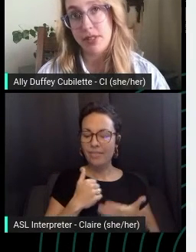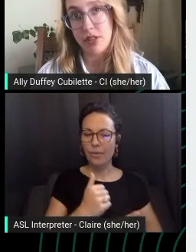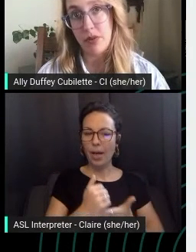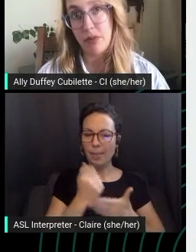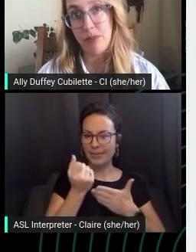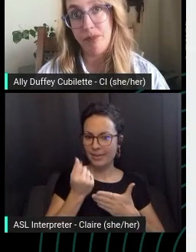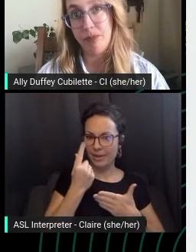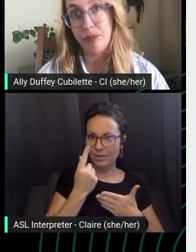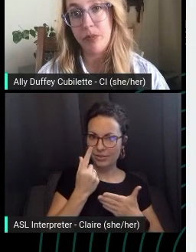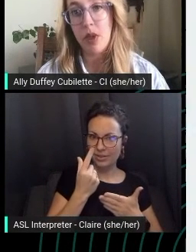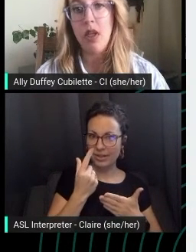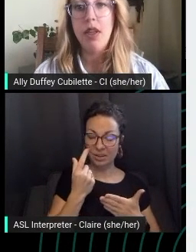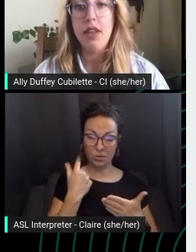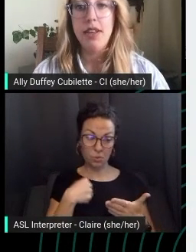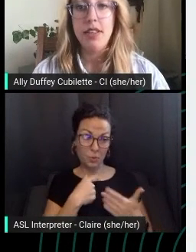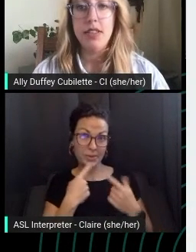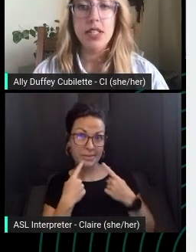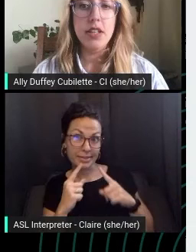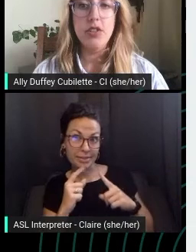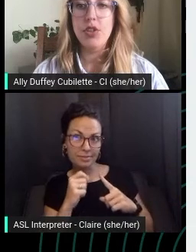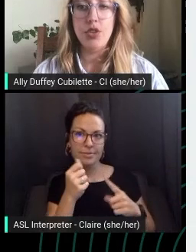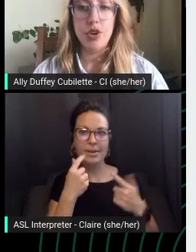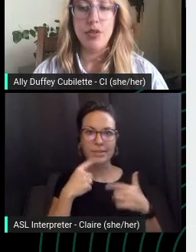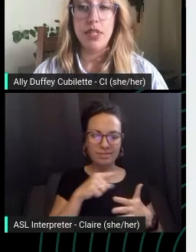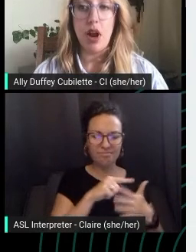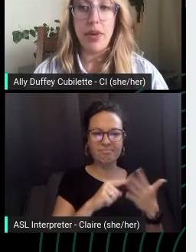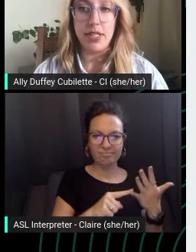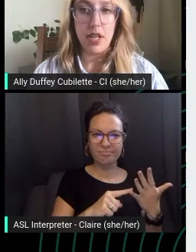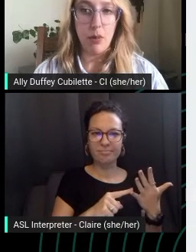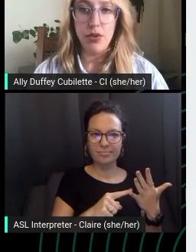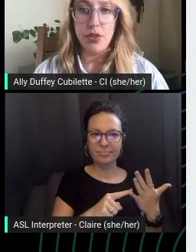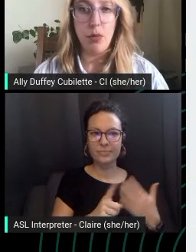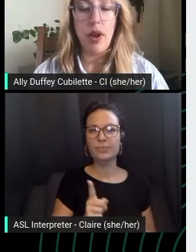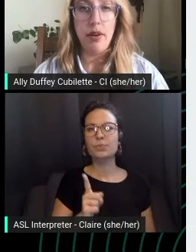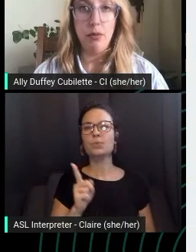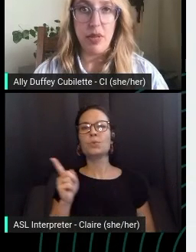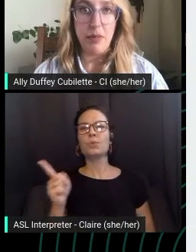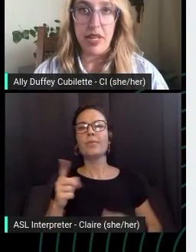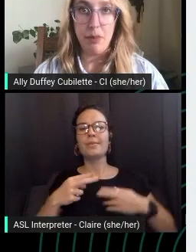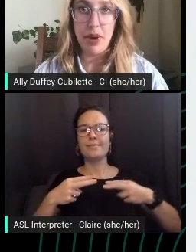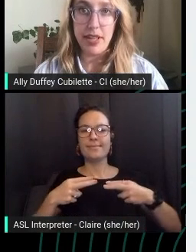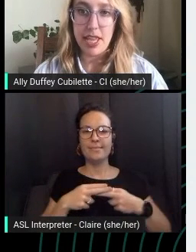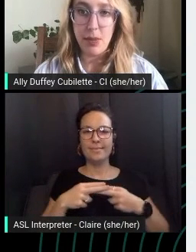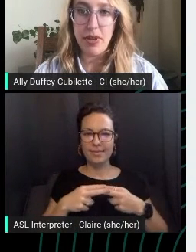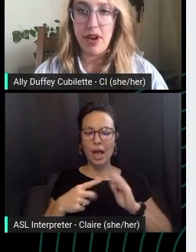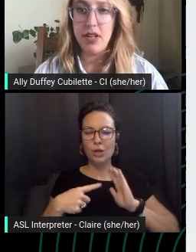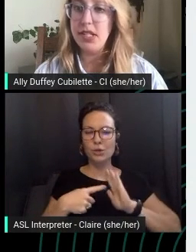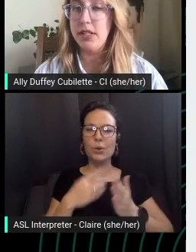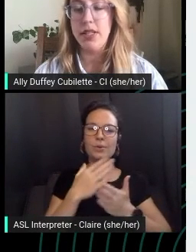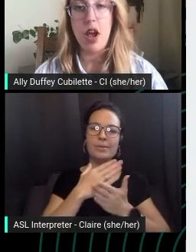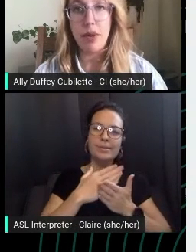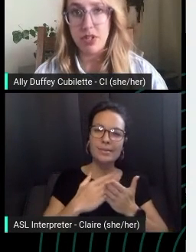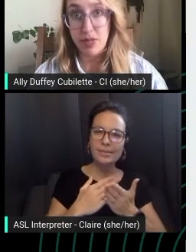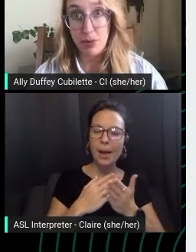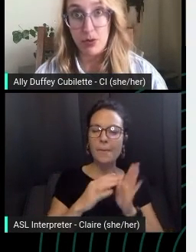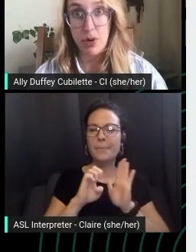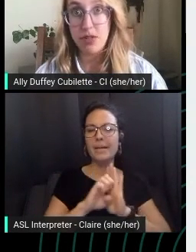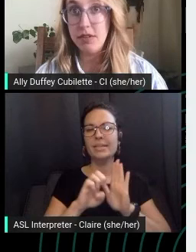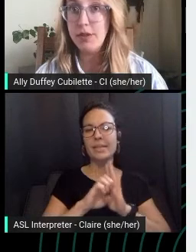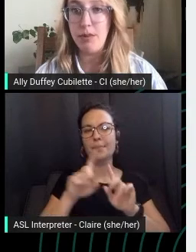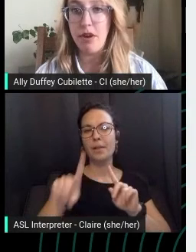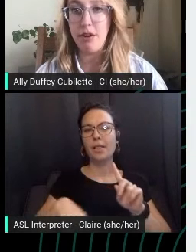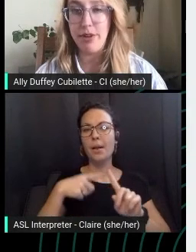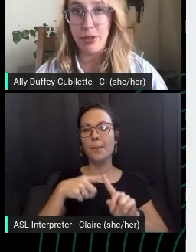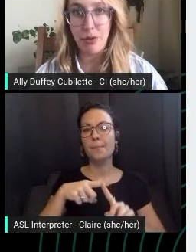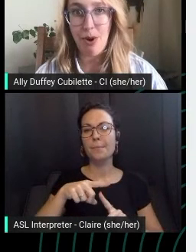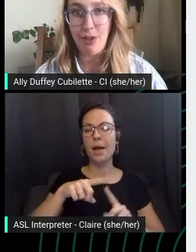being successful? This slide just shows some examples of what we mean by KPIs. It's not meant to be prescriptive,